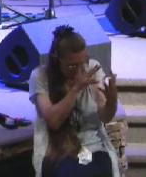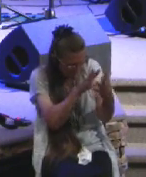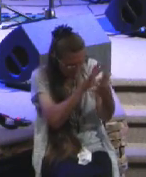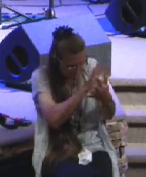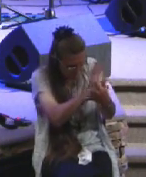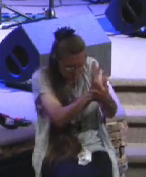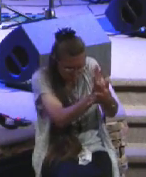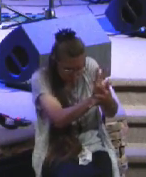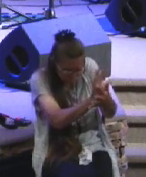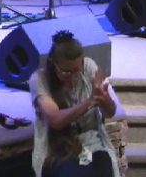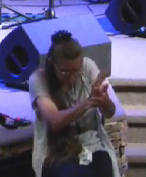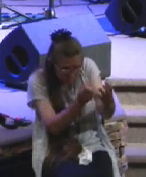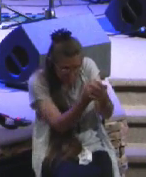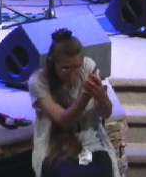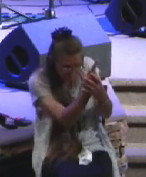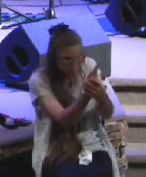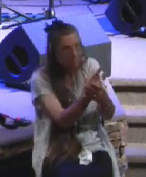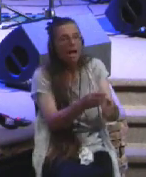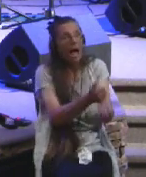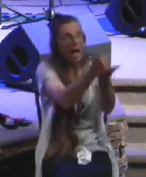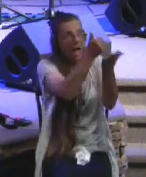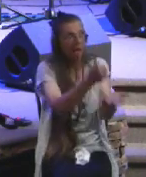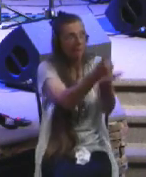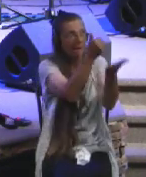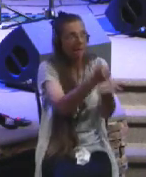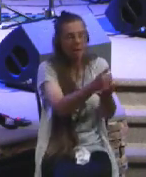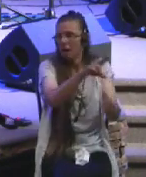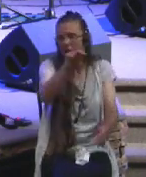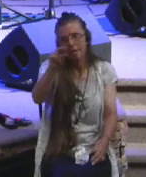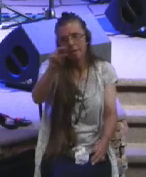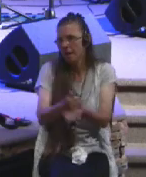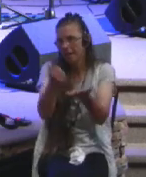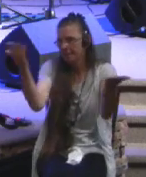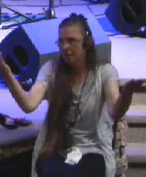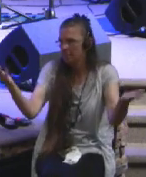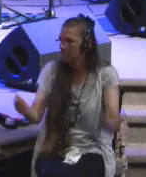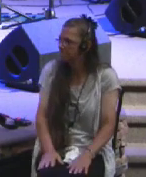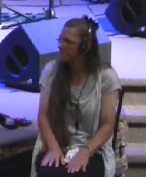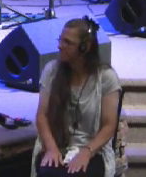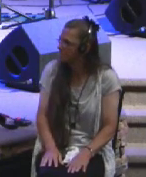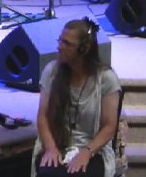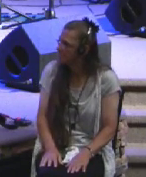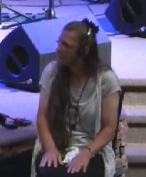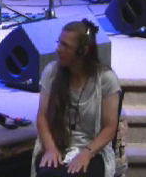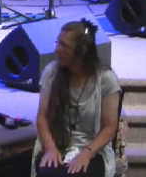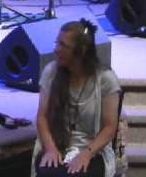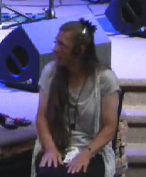around like something's going to pop out. And help, help, nobody's helping.